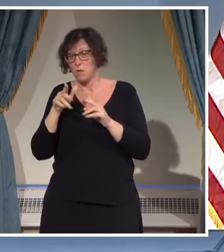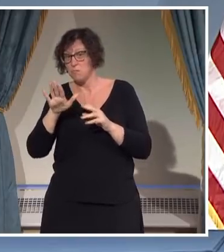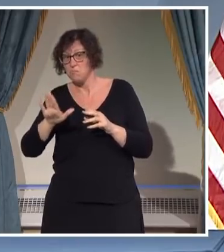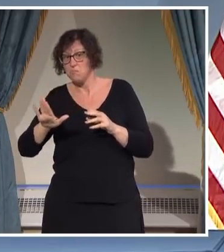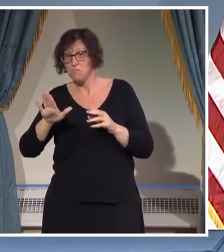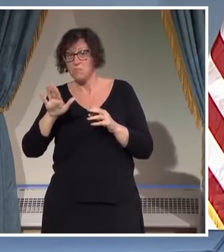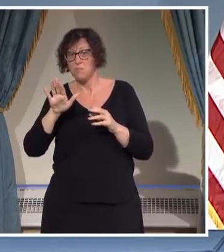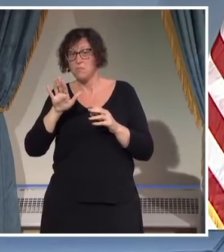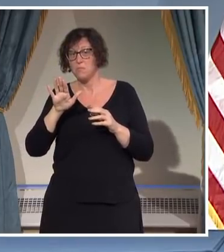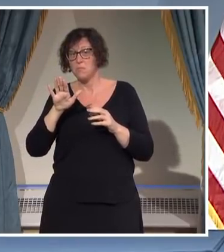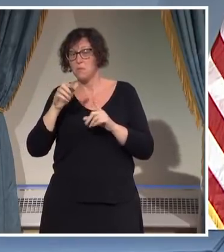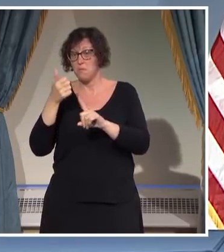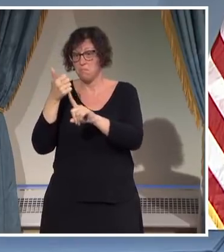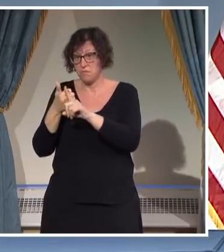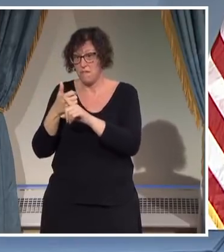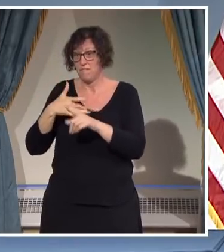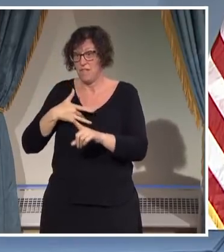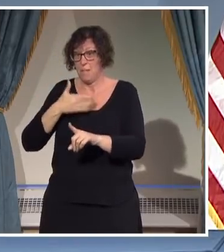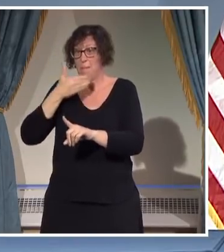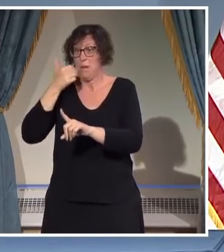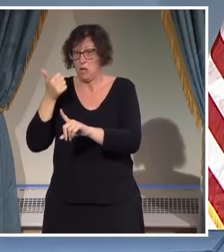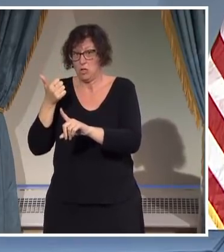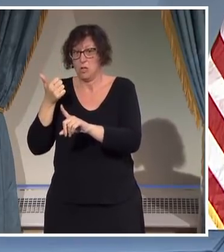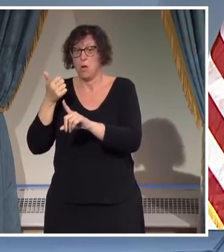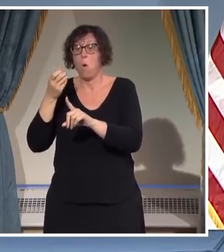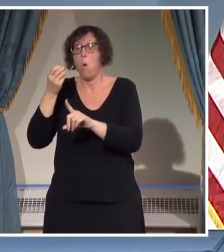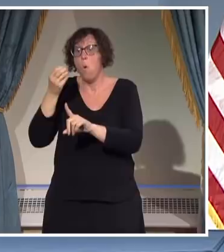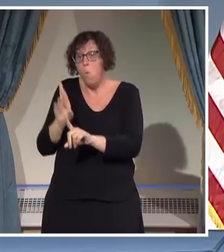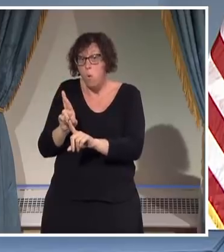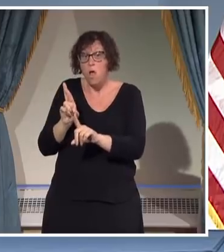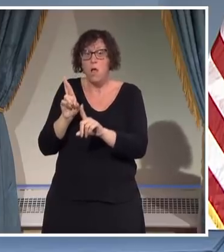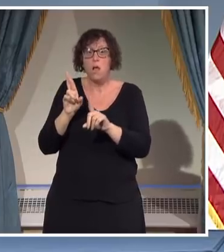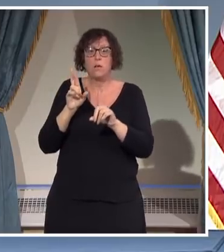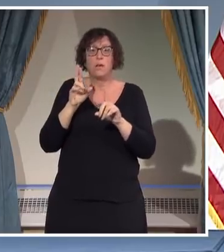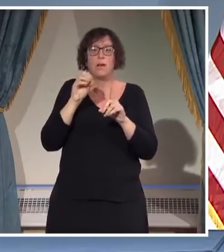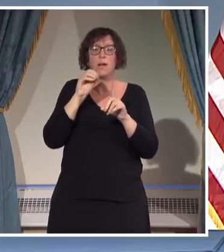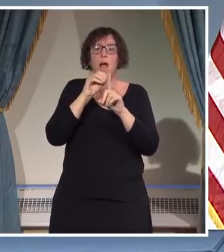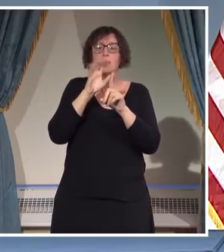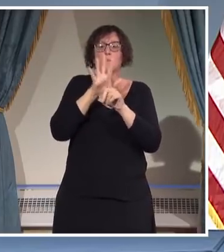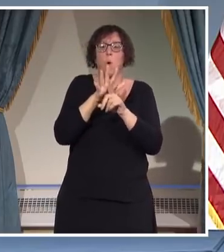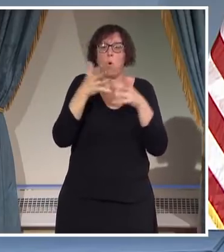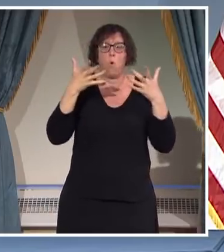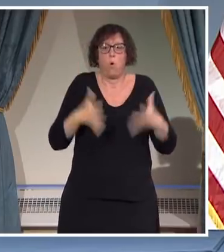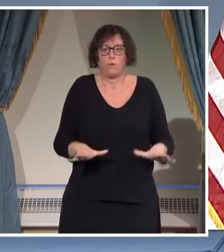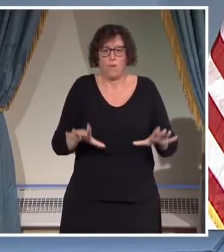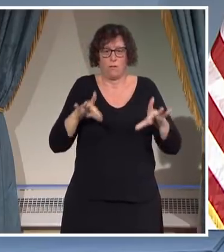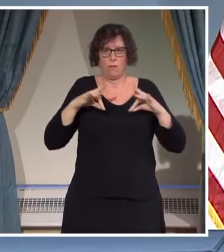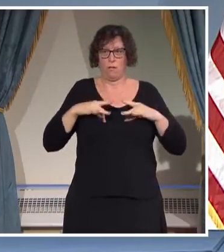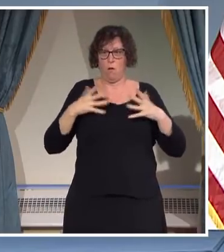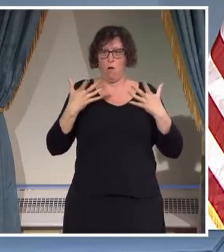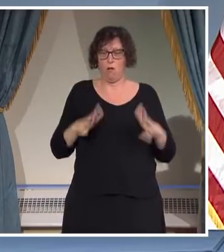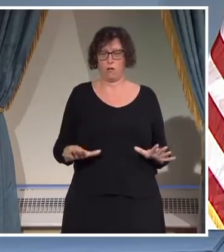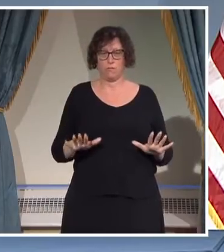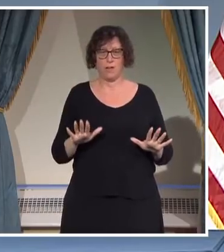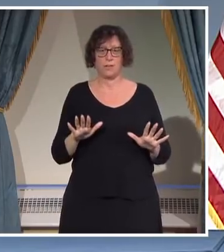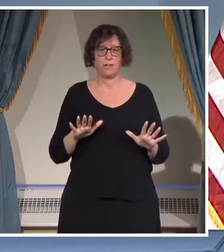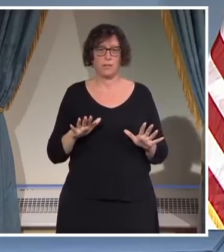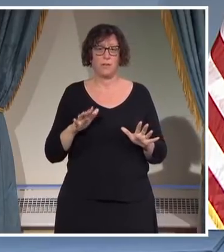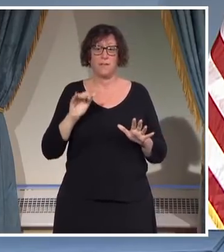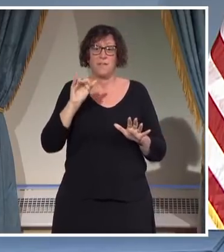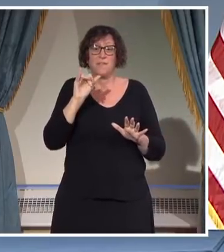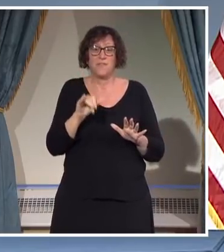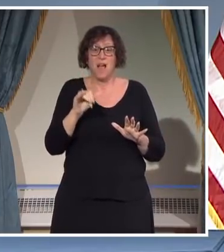to COVID-19. And that's why it's so important for people to stay home. We've been saying all along